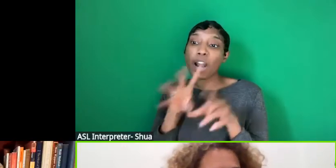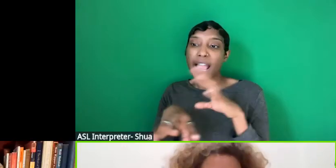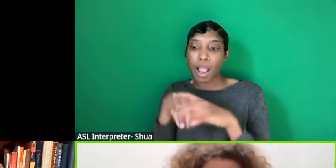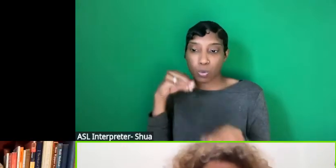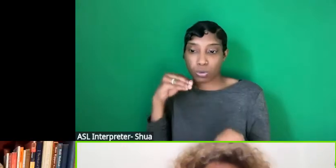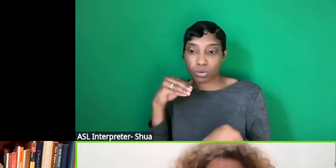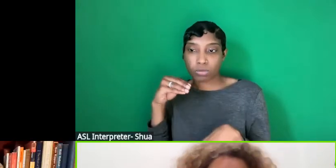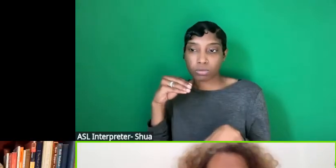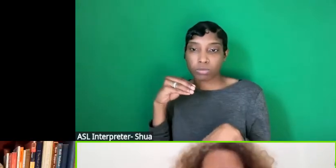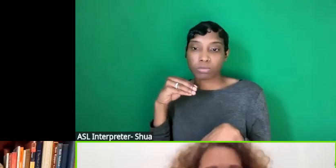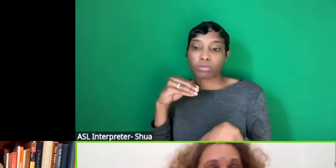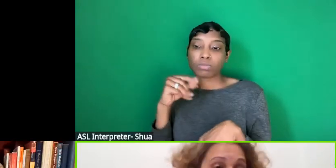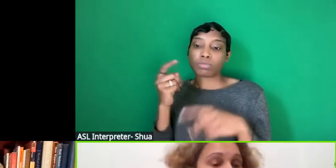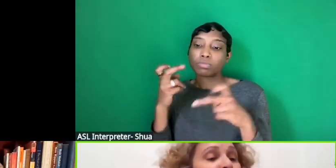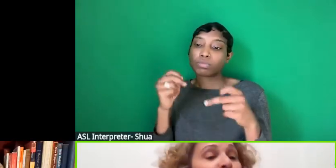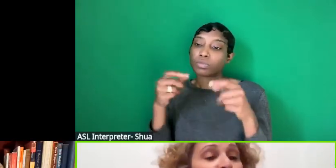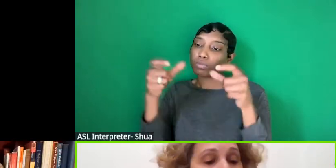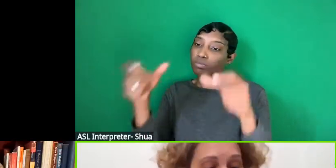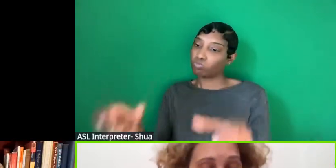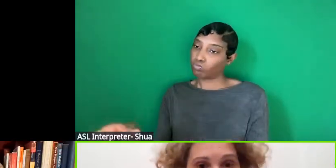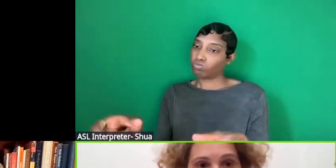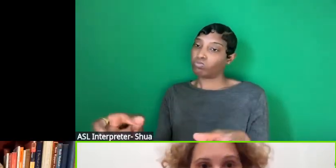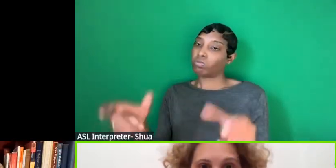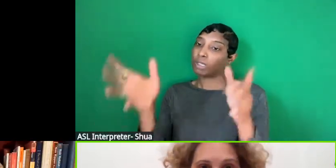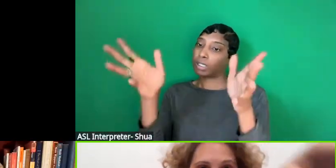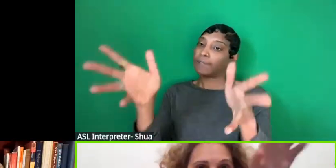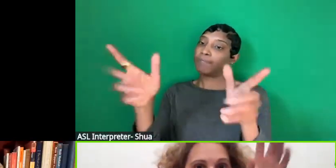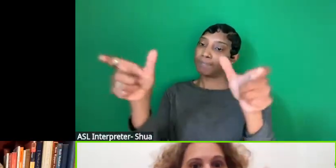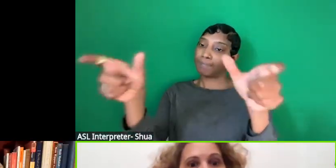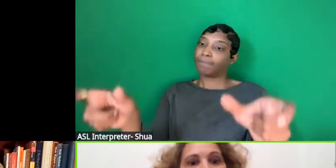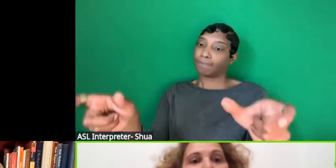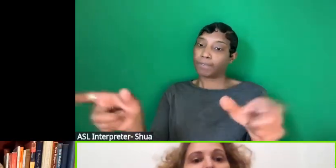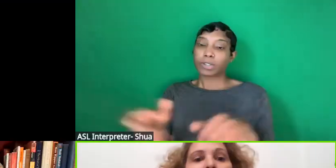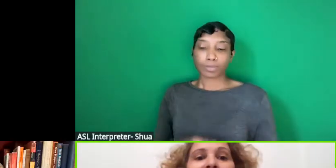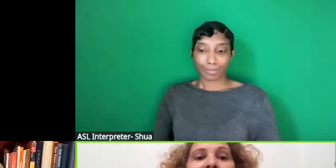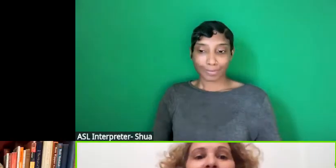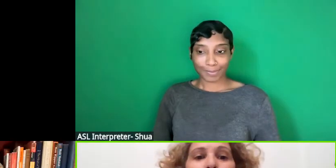then we're going to put it down. So